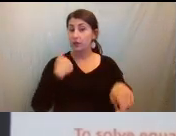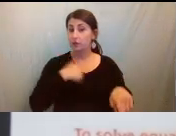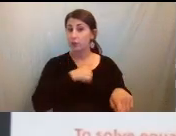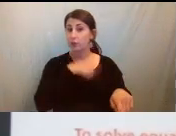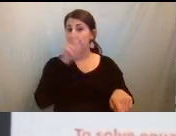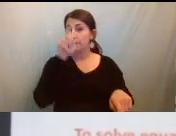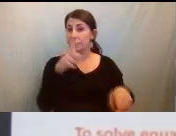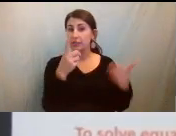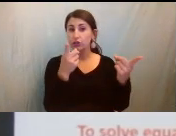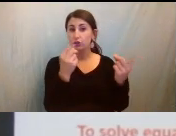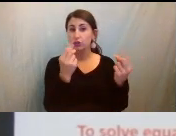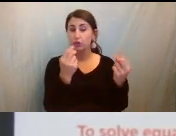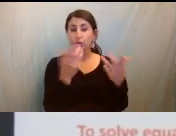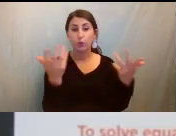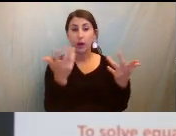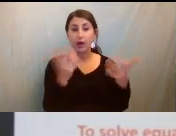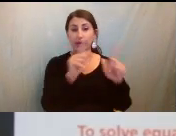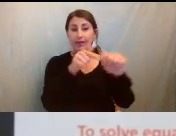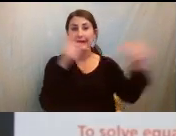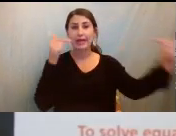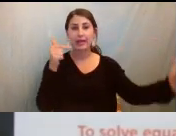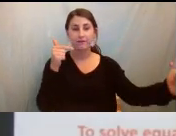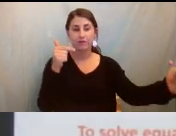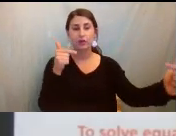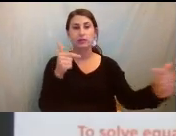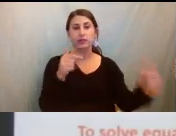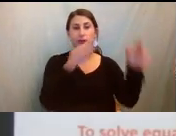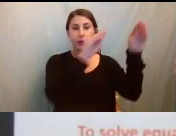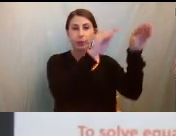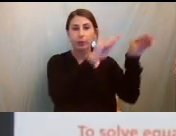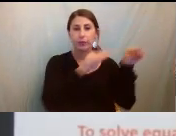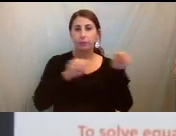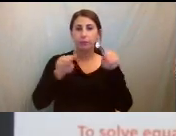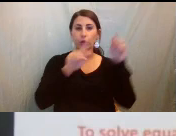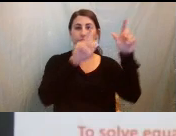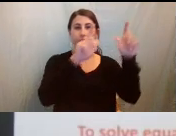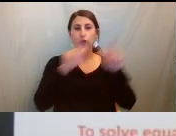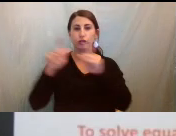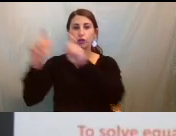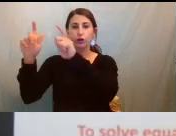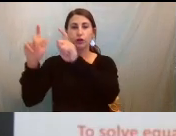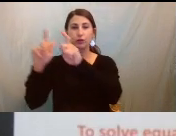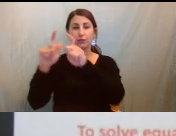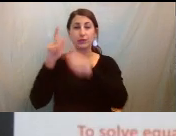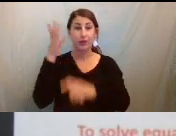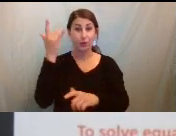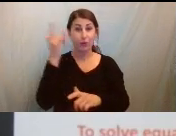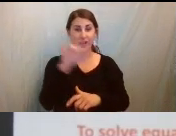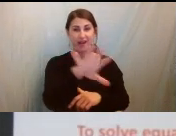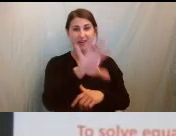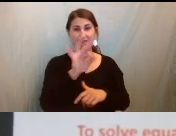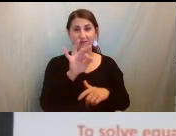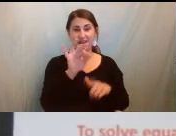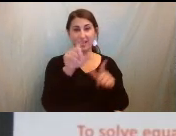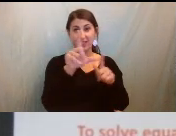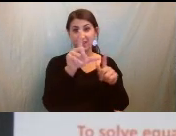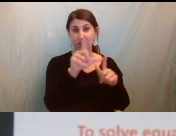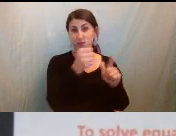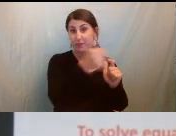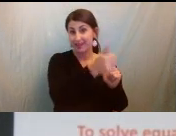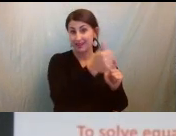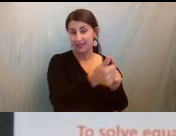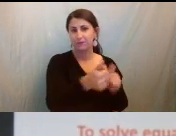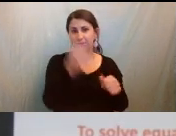we need to perform inverse operations to move terms to isolate the variable. All right, remember